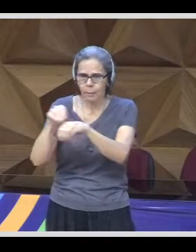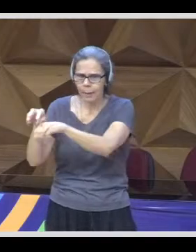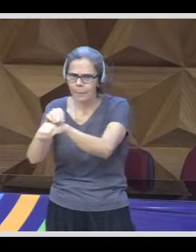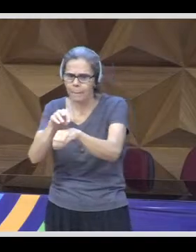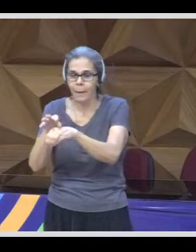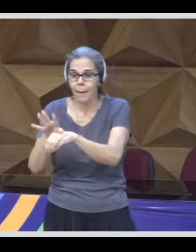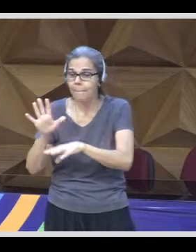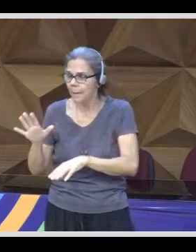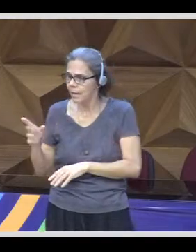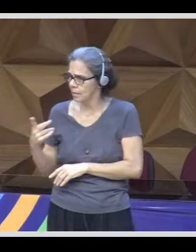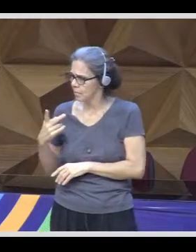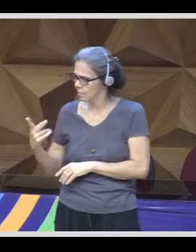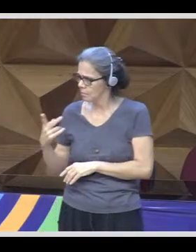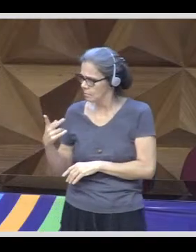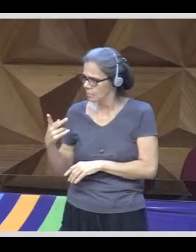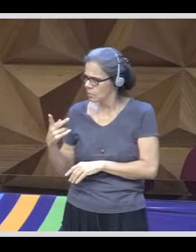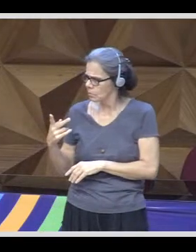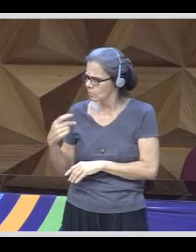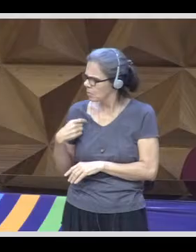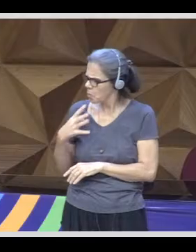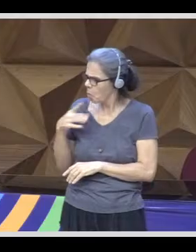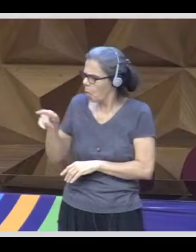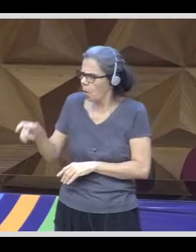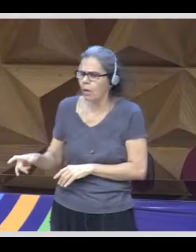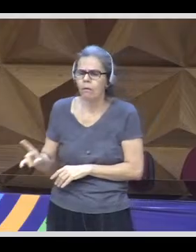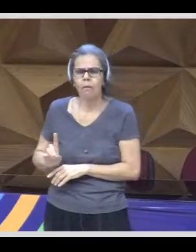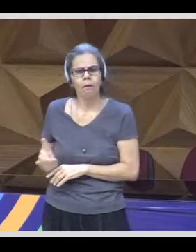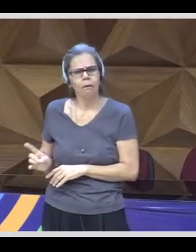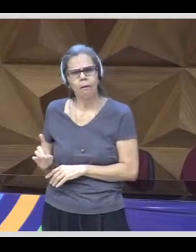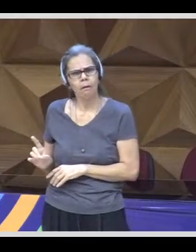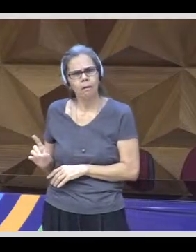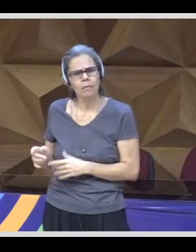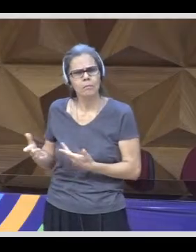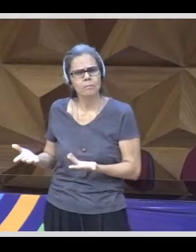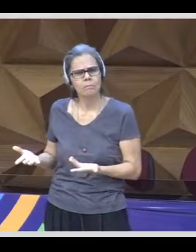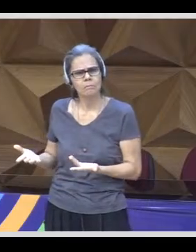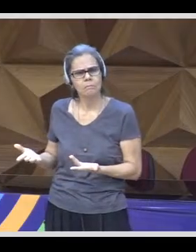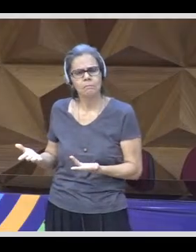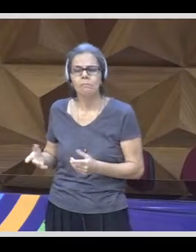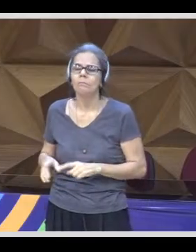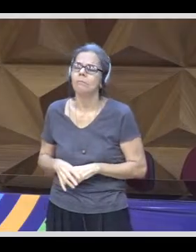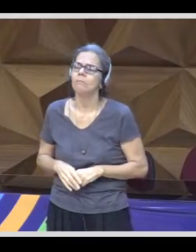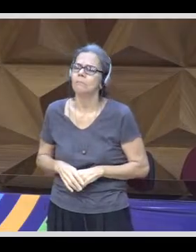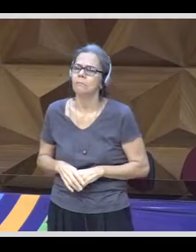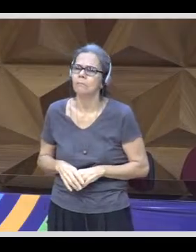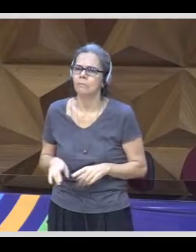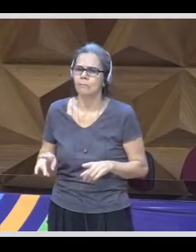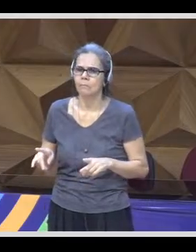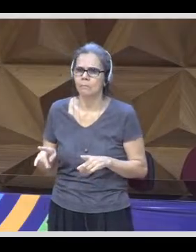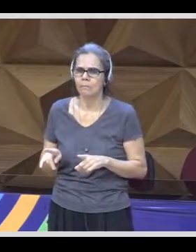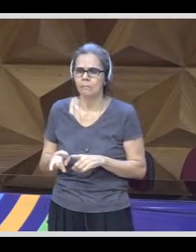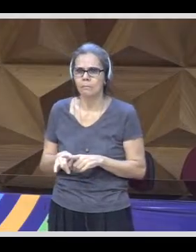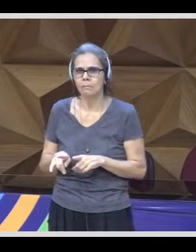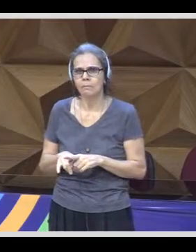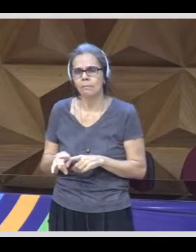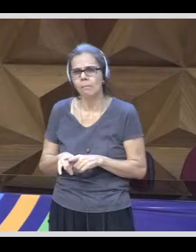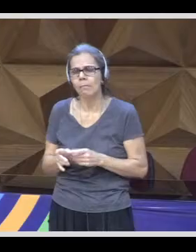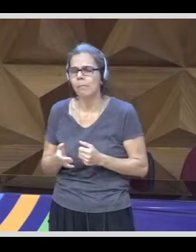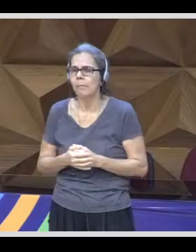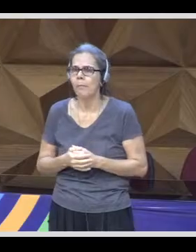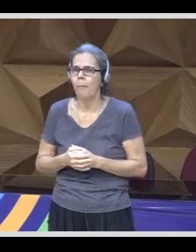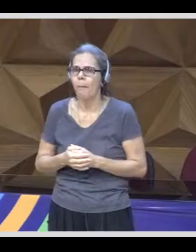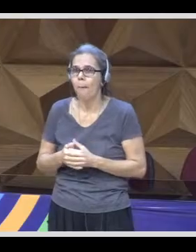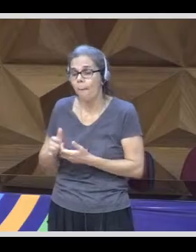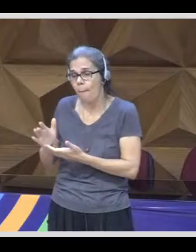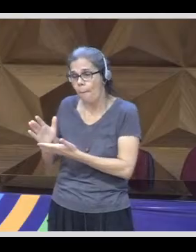the skewness in the distribution of user activity level. Some users share much more than others.